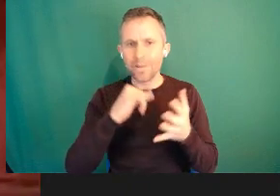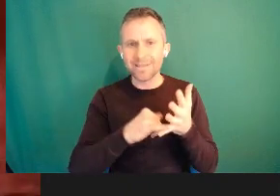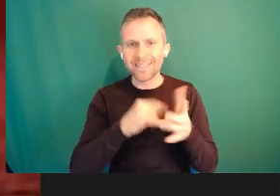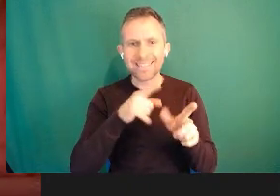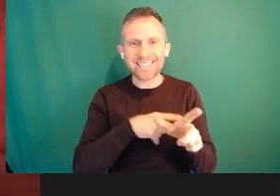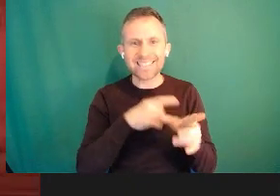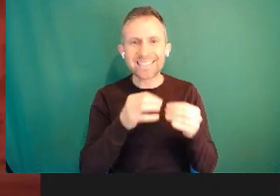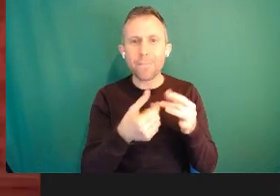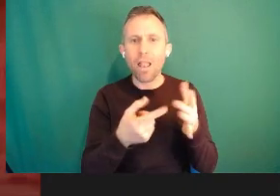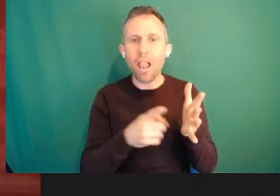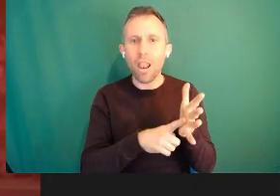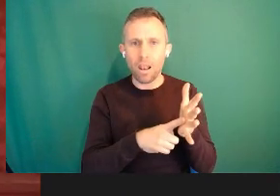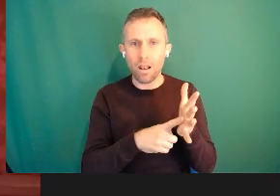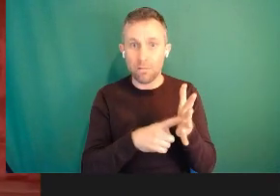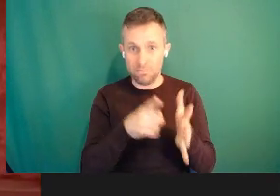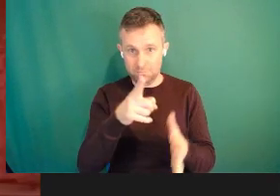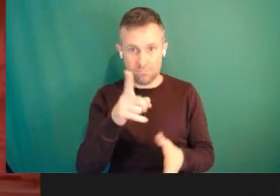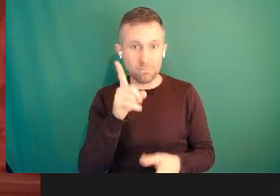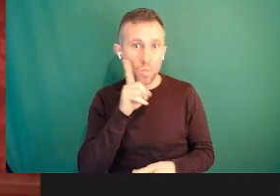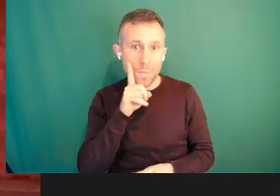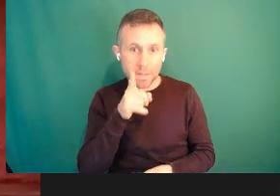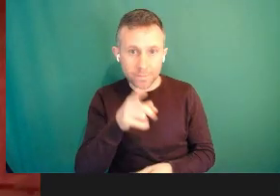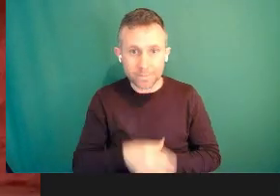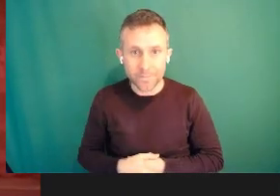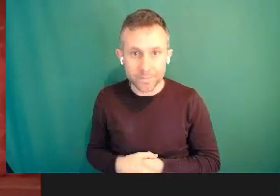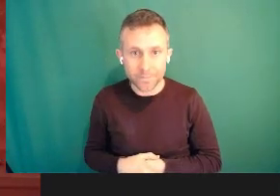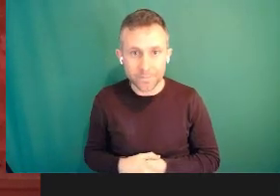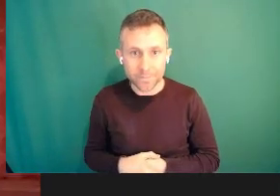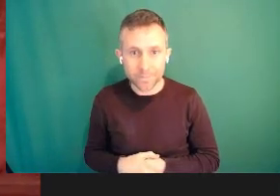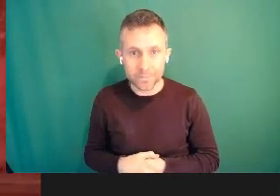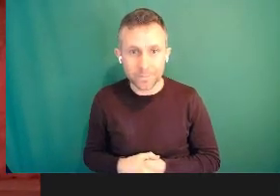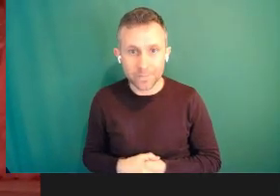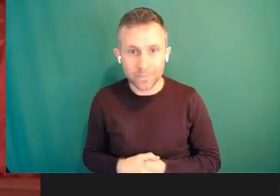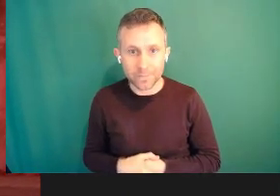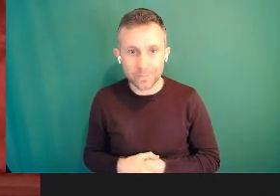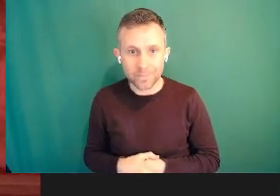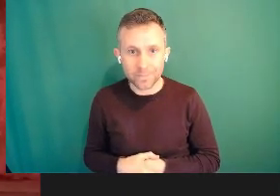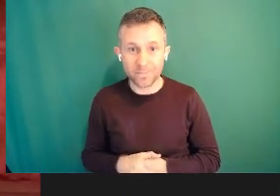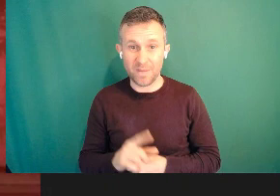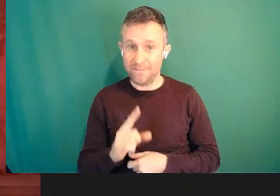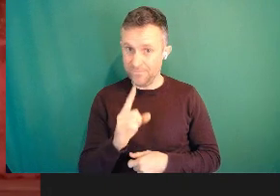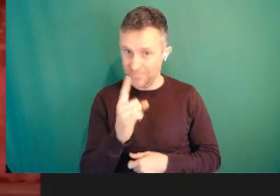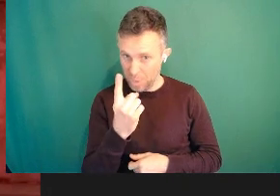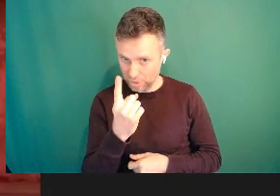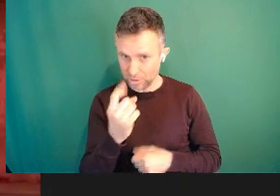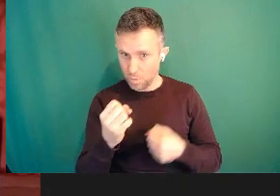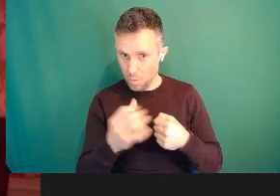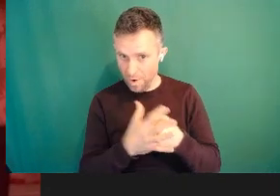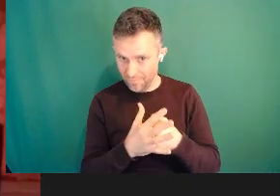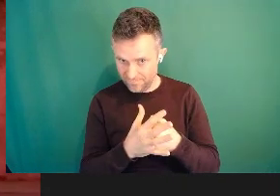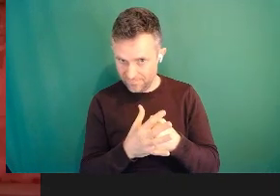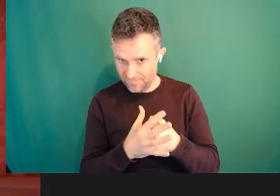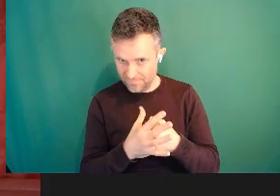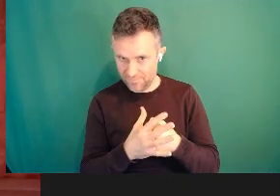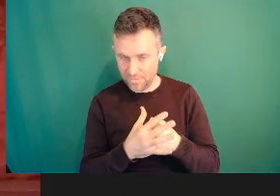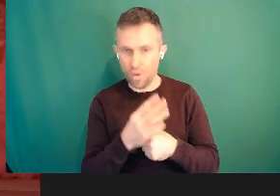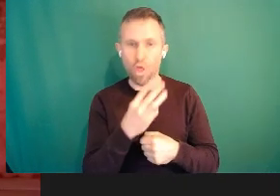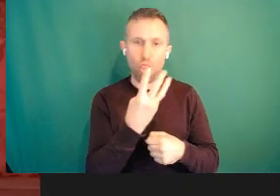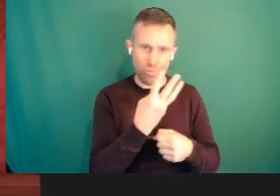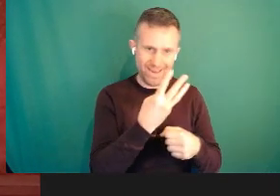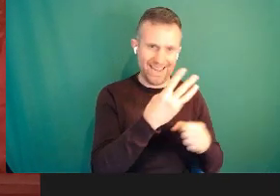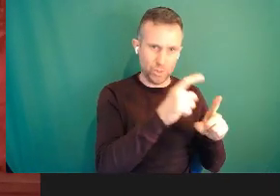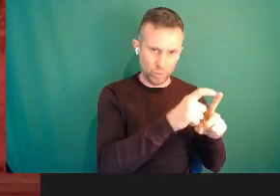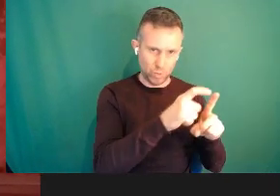So here we go, here's Sybil. So that would have been Lord Crewe's first wife. They had 3 daughters and a son. The son, Jack, really